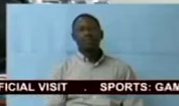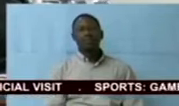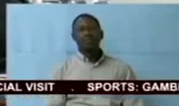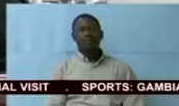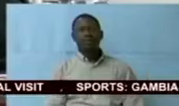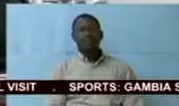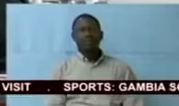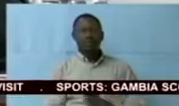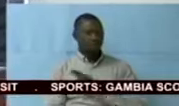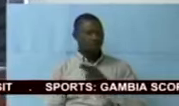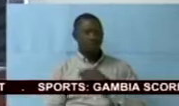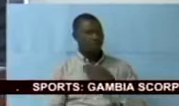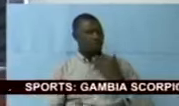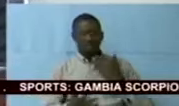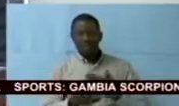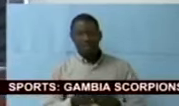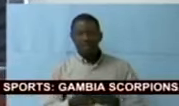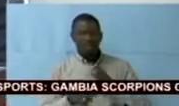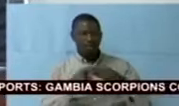end of it, was it?